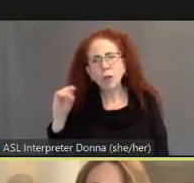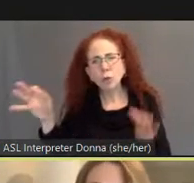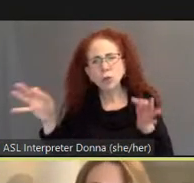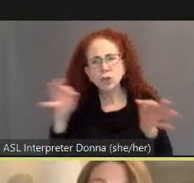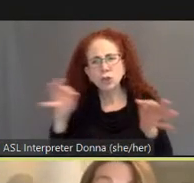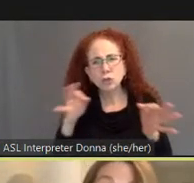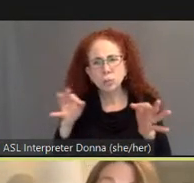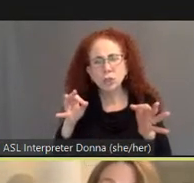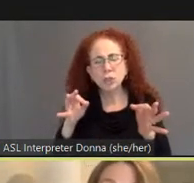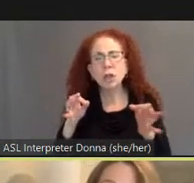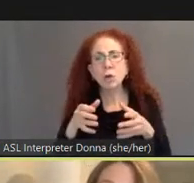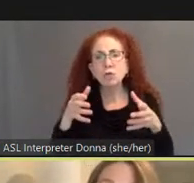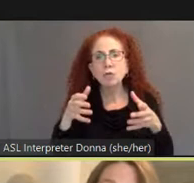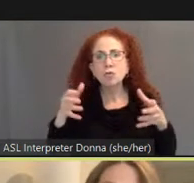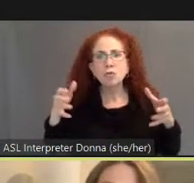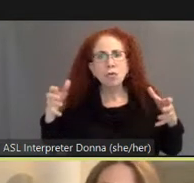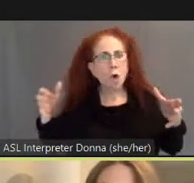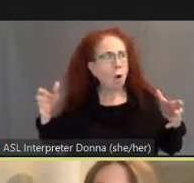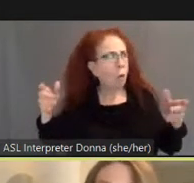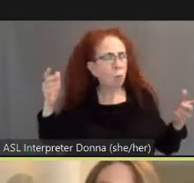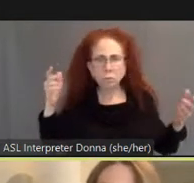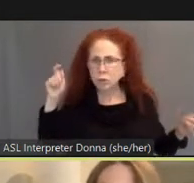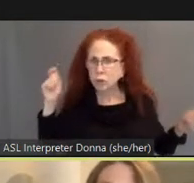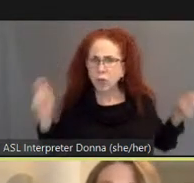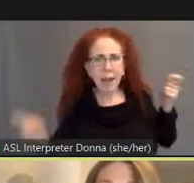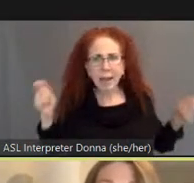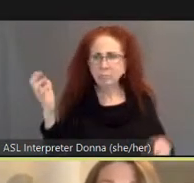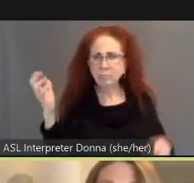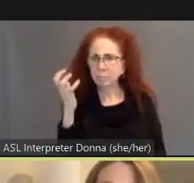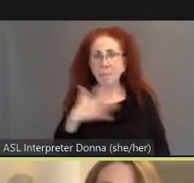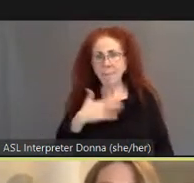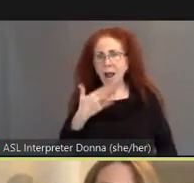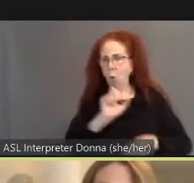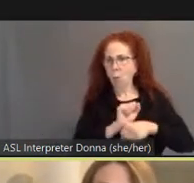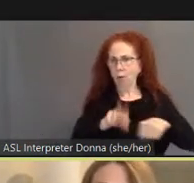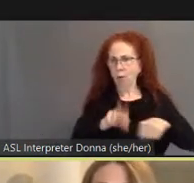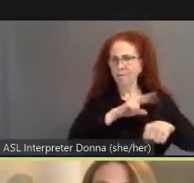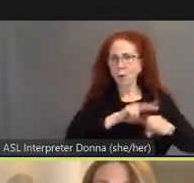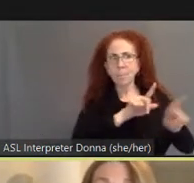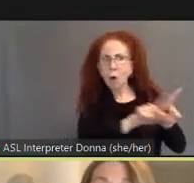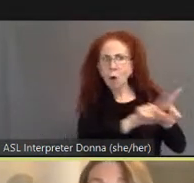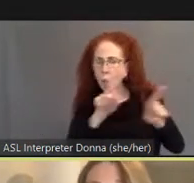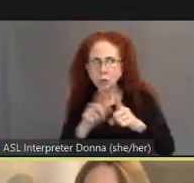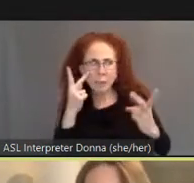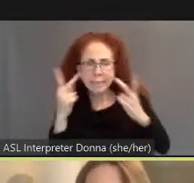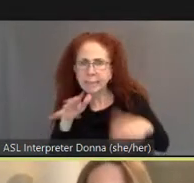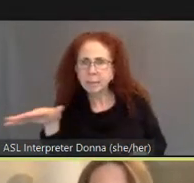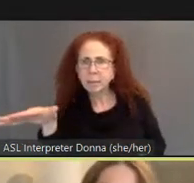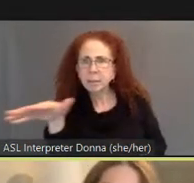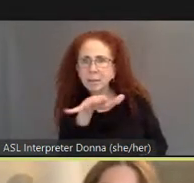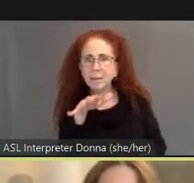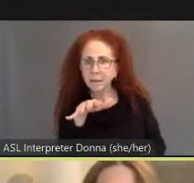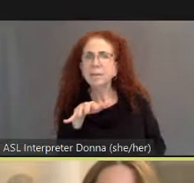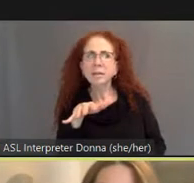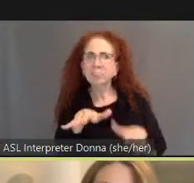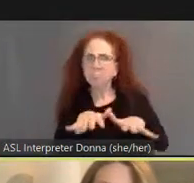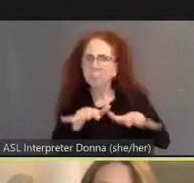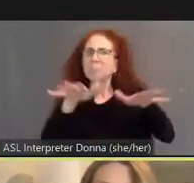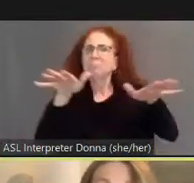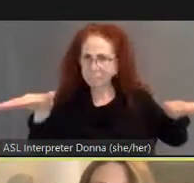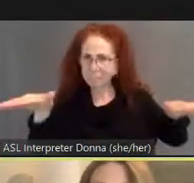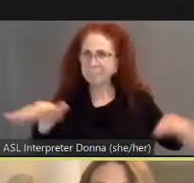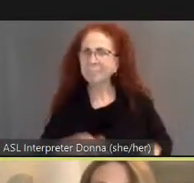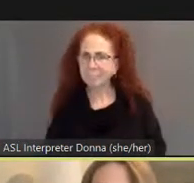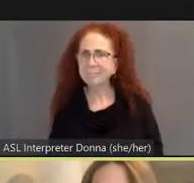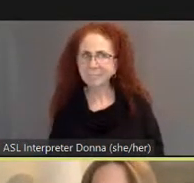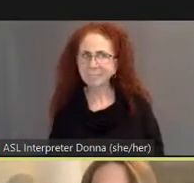and changed first in my own practice, of course, but also in the reach of audio description and in